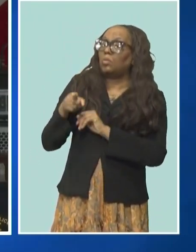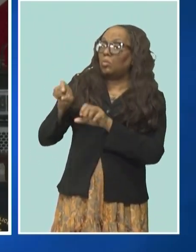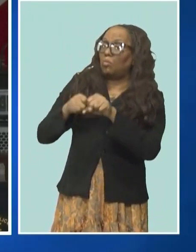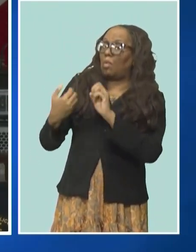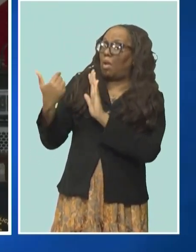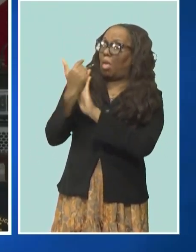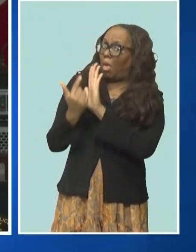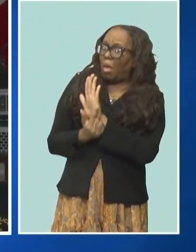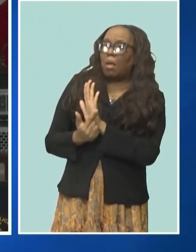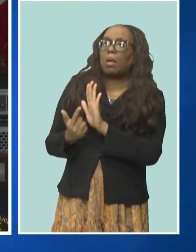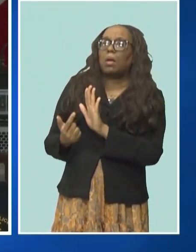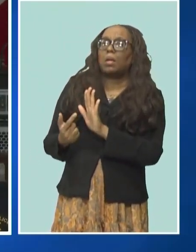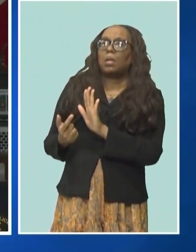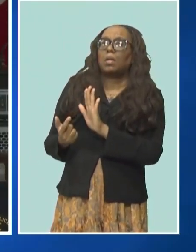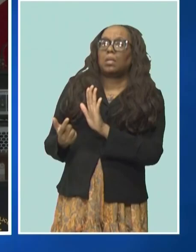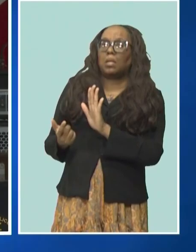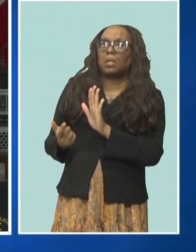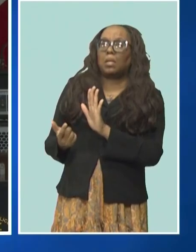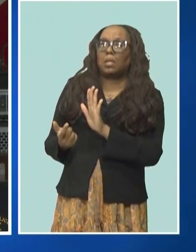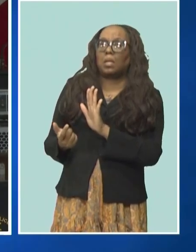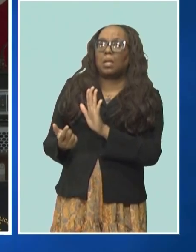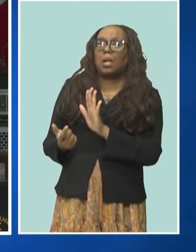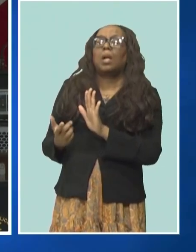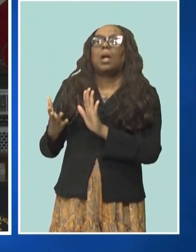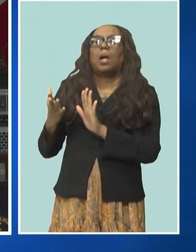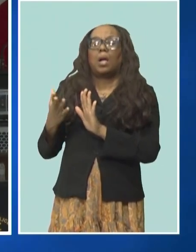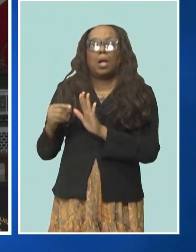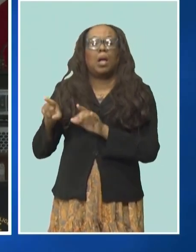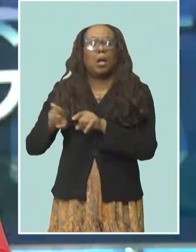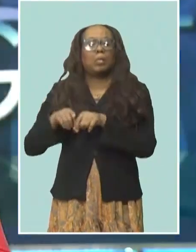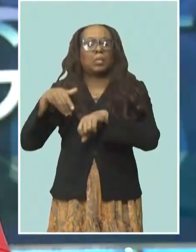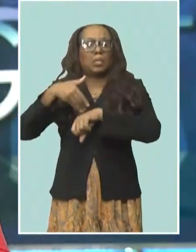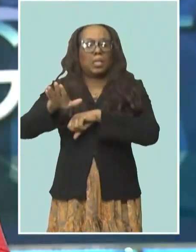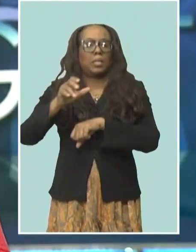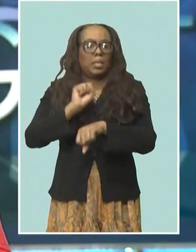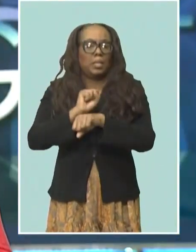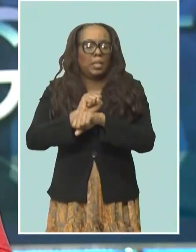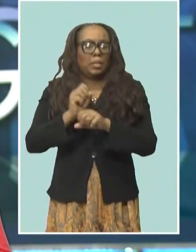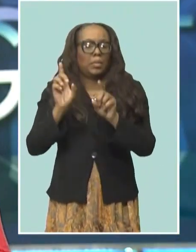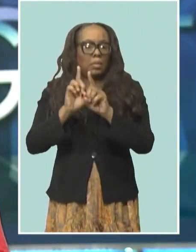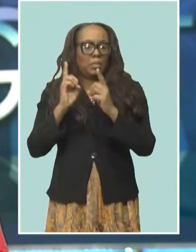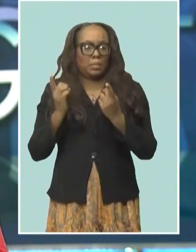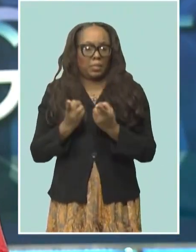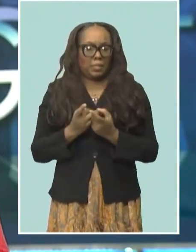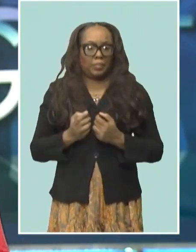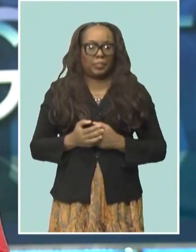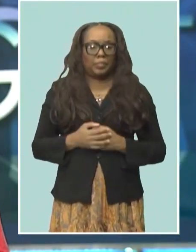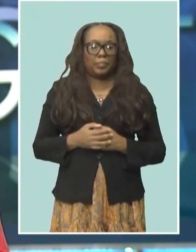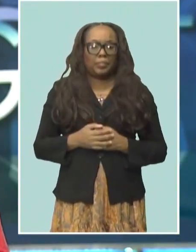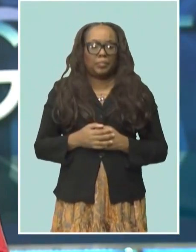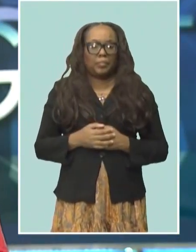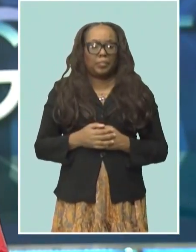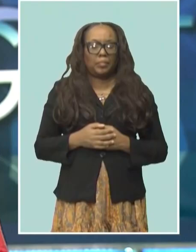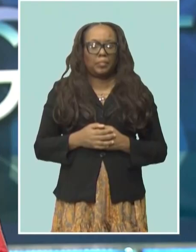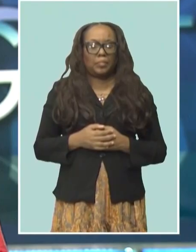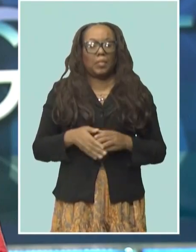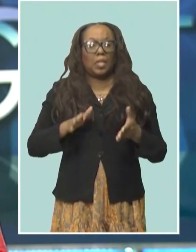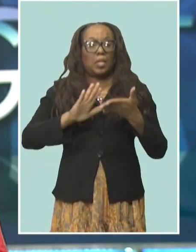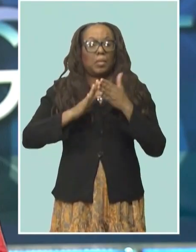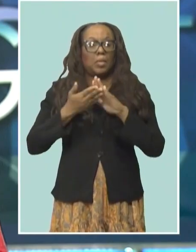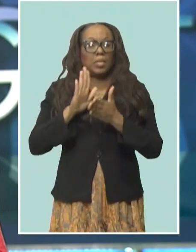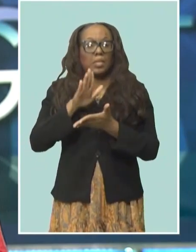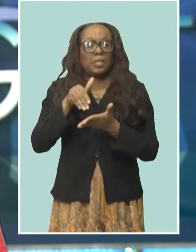breach, and it was copied to the Labour Department. Well, Hillcrest Community Centre in St. Joseph